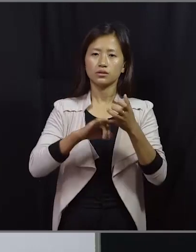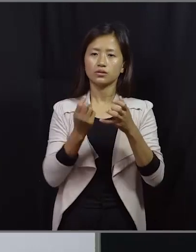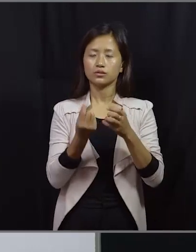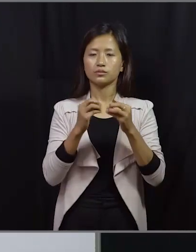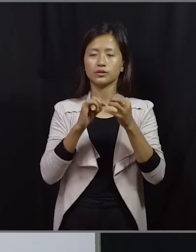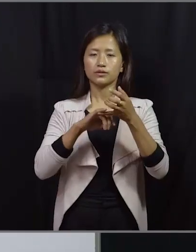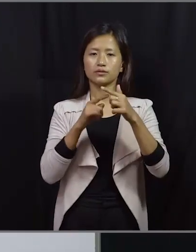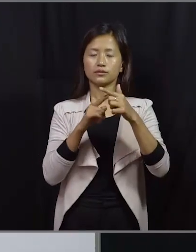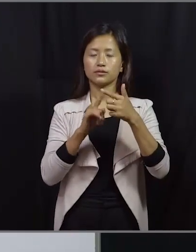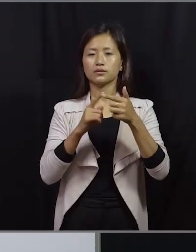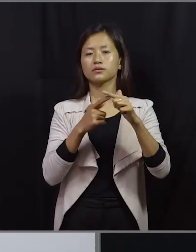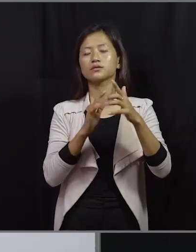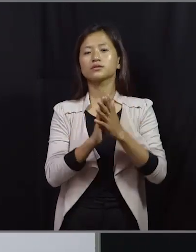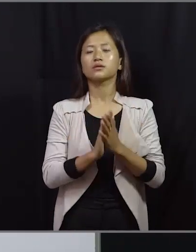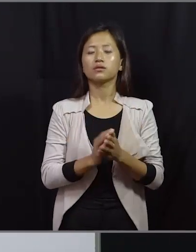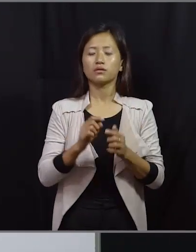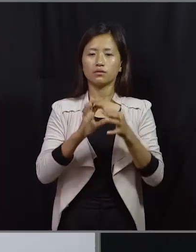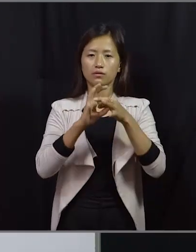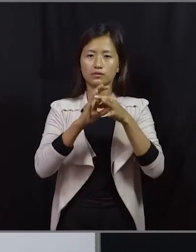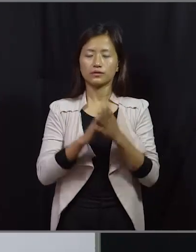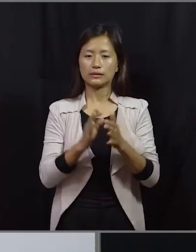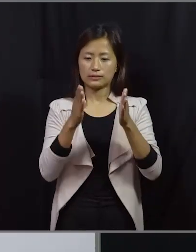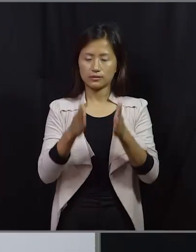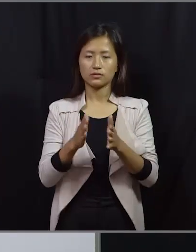subsets of a set.